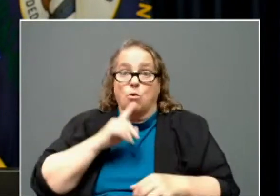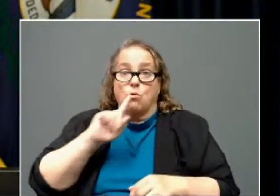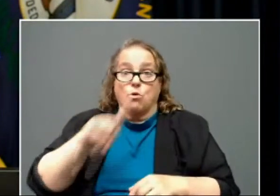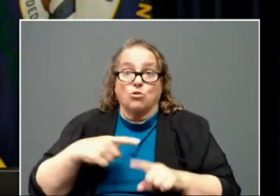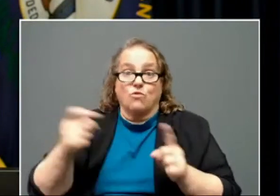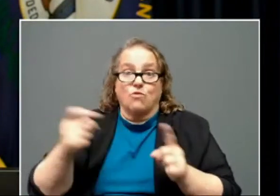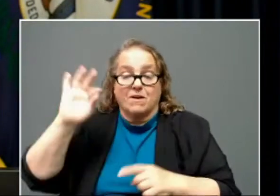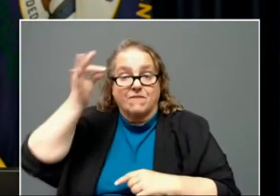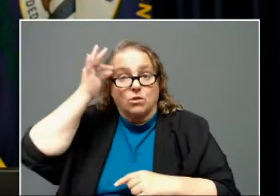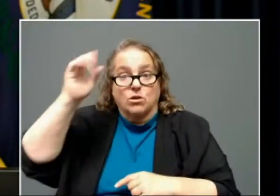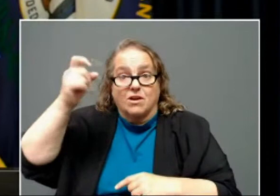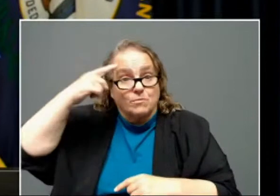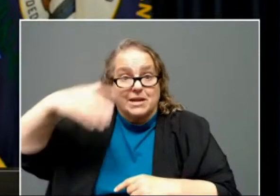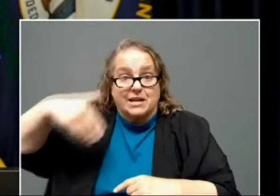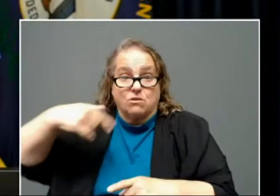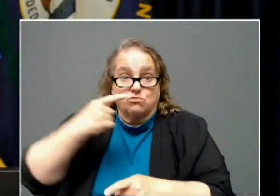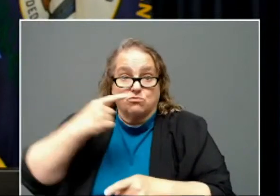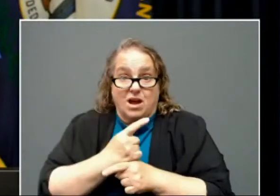Well,